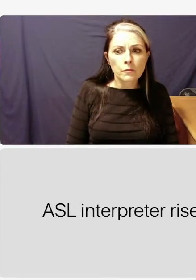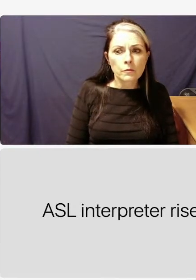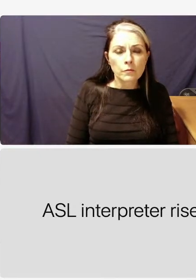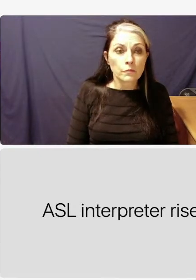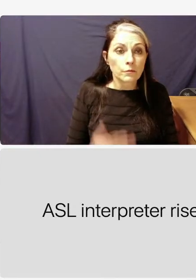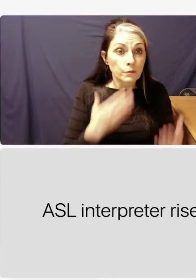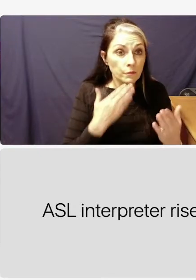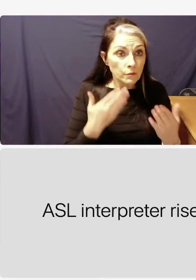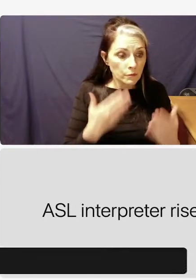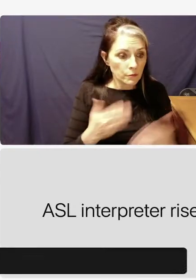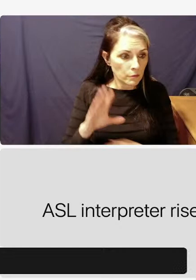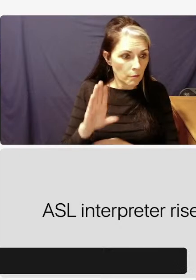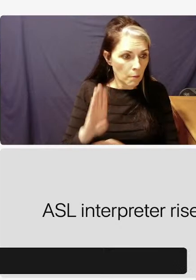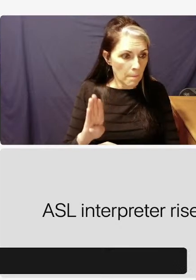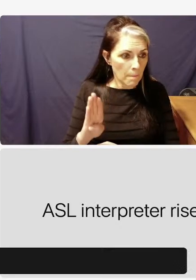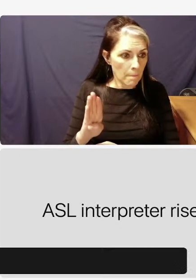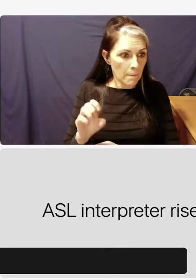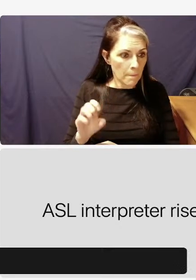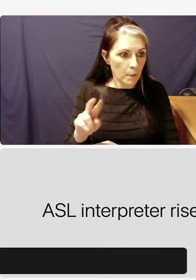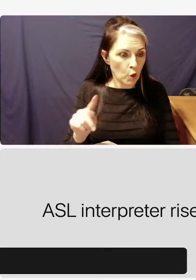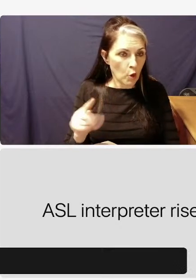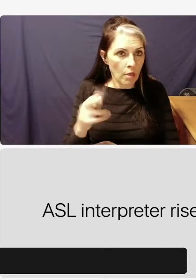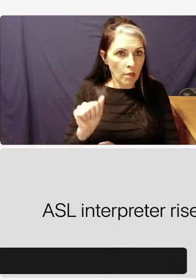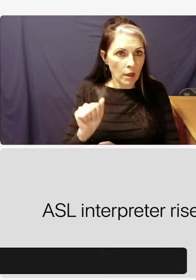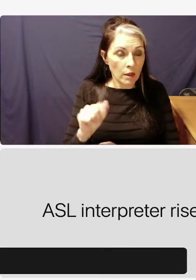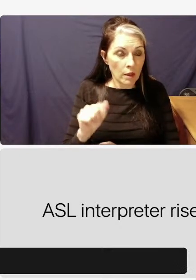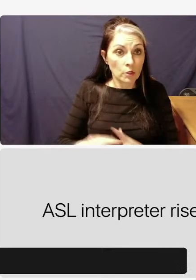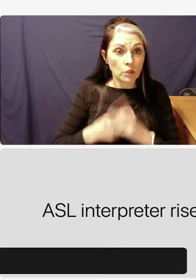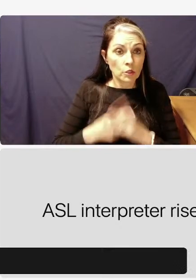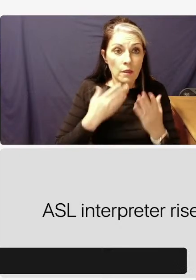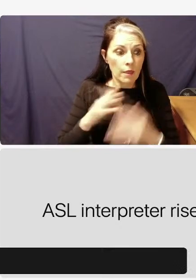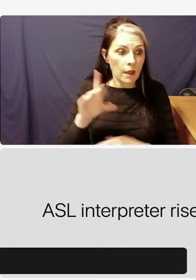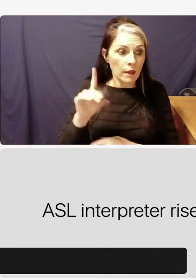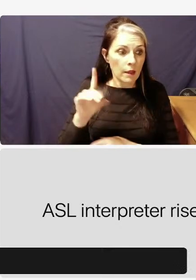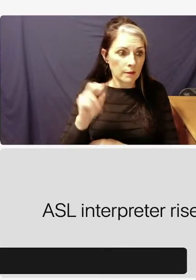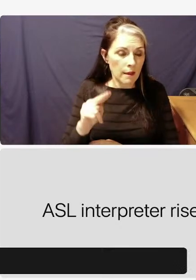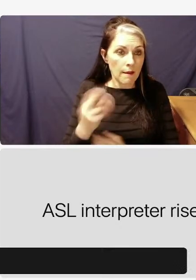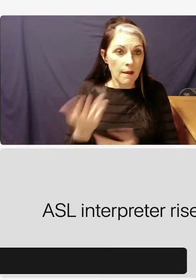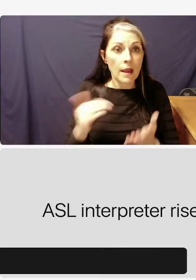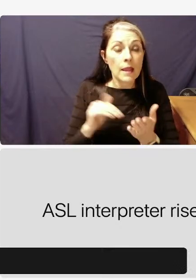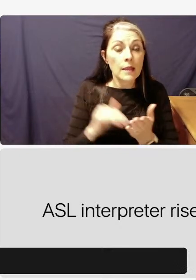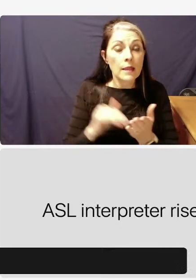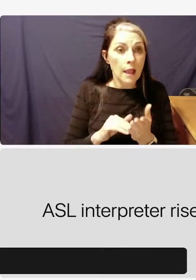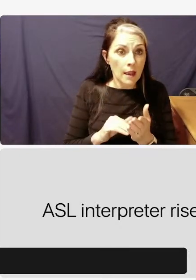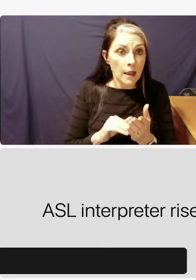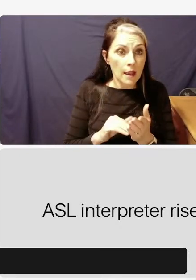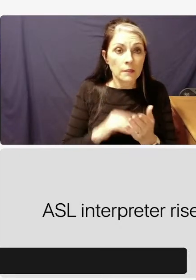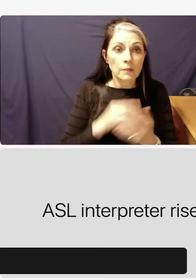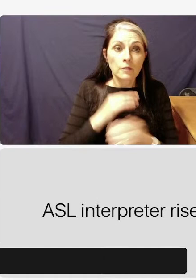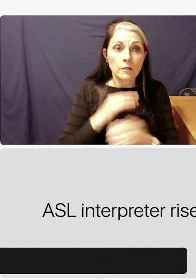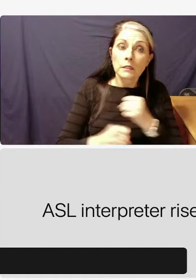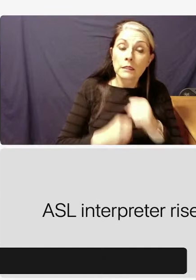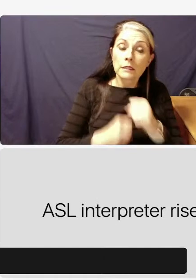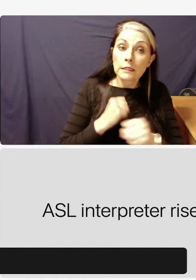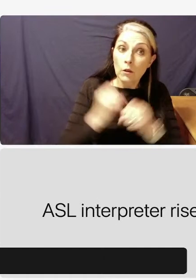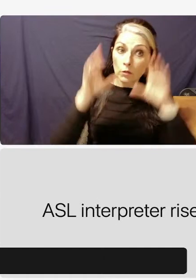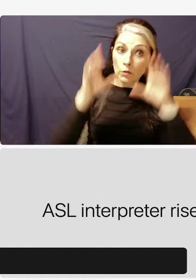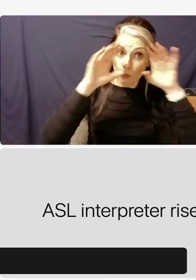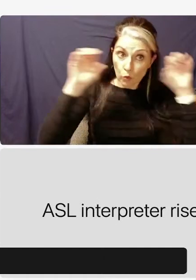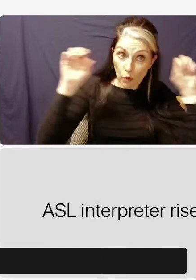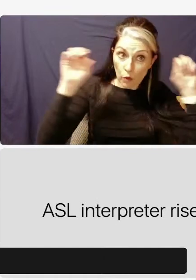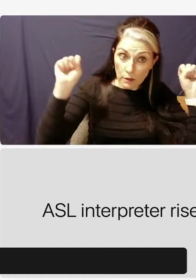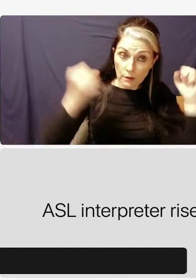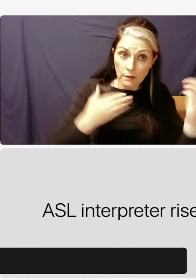thank you bertha i'd like to start off by thanking dan again for uh his year as president